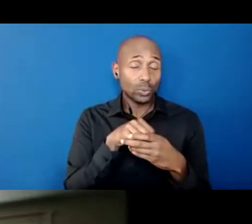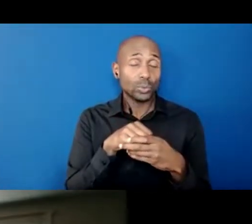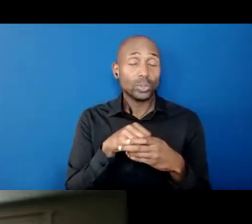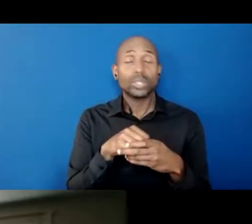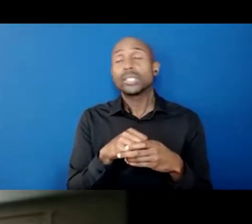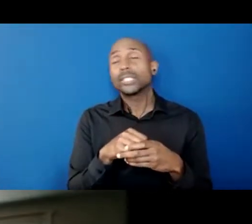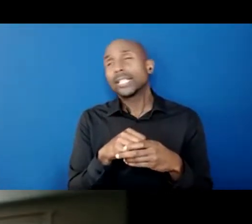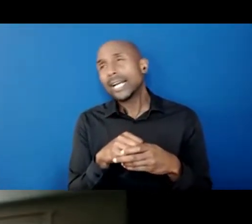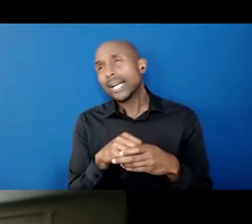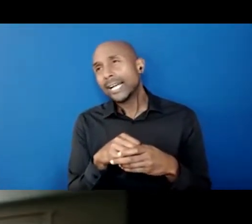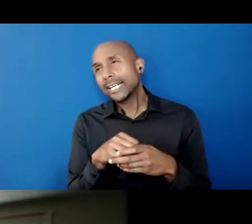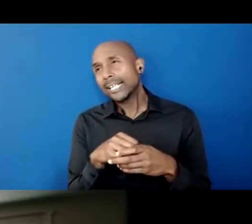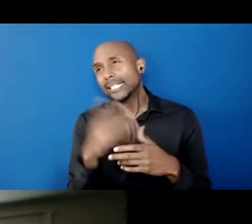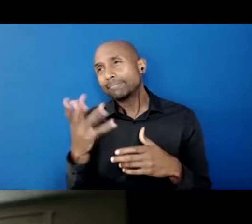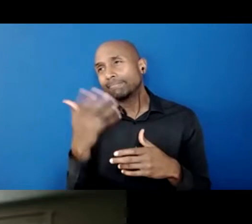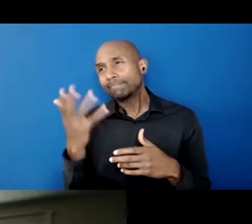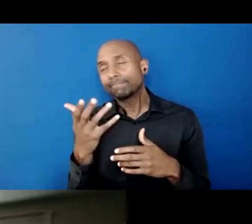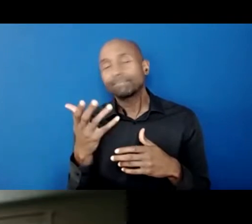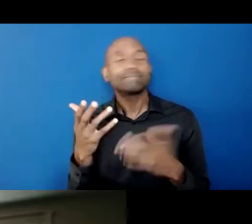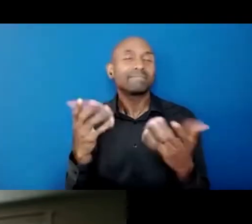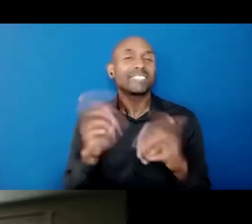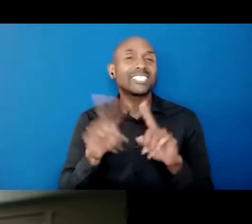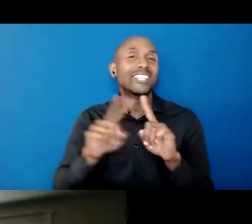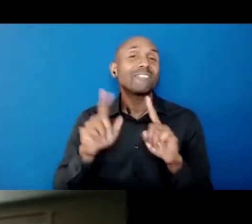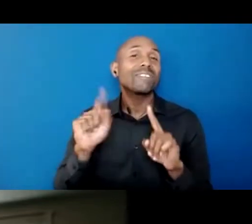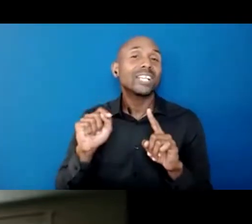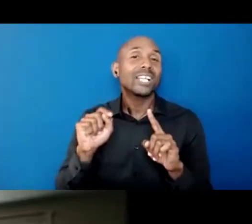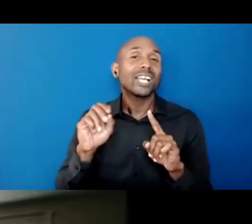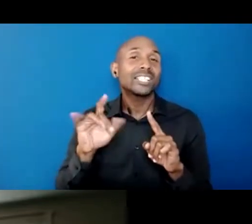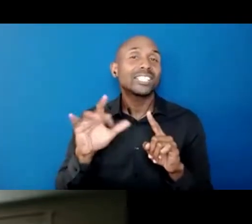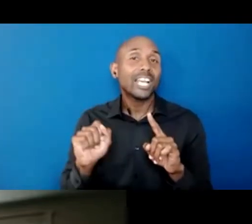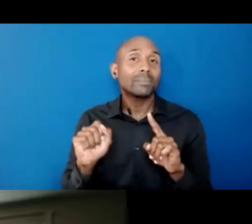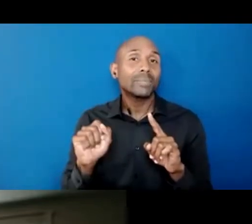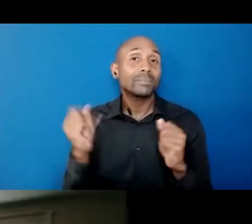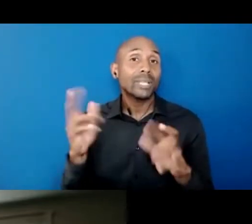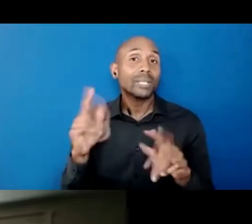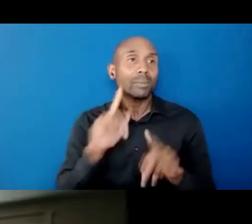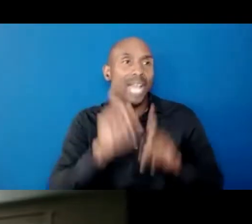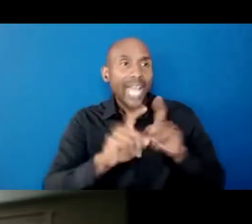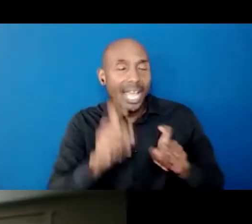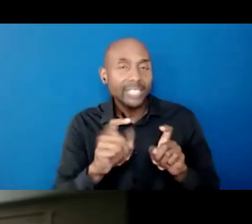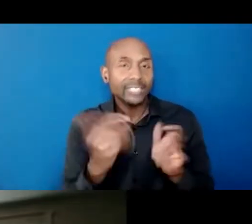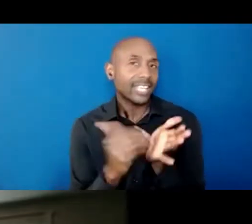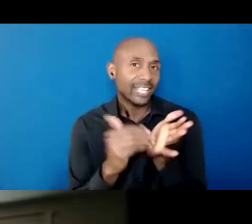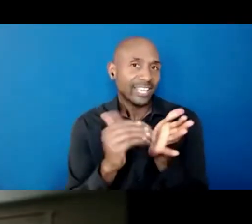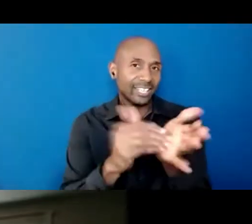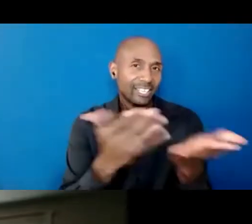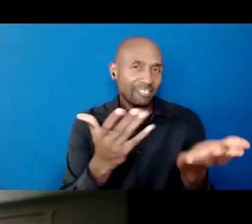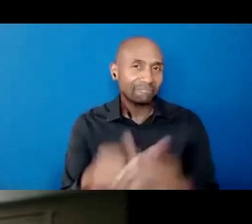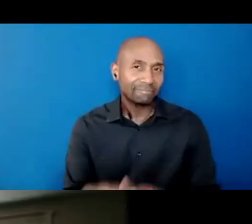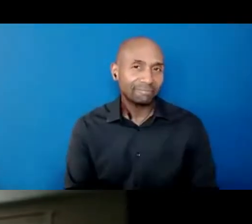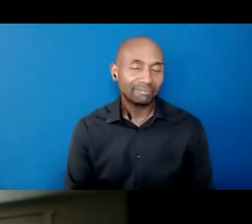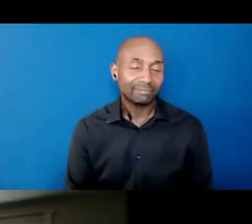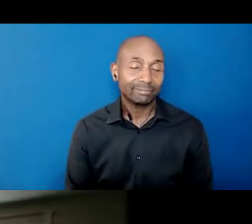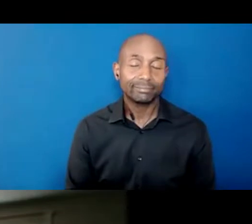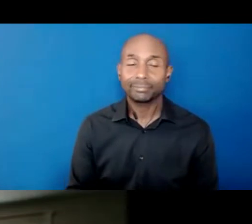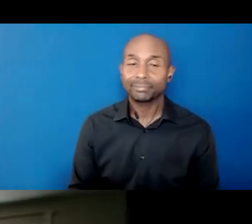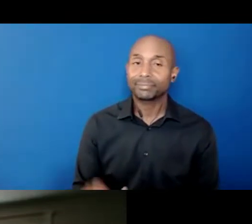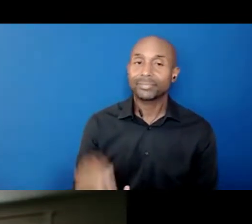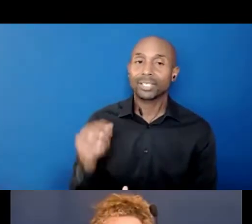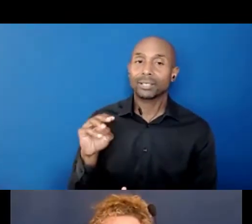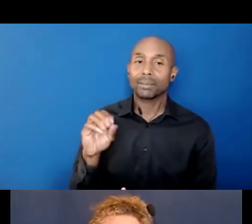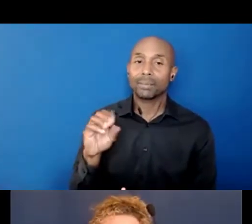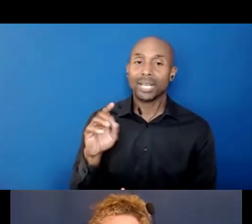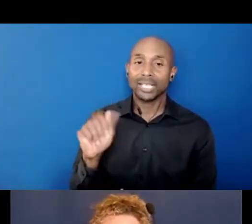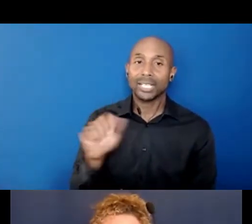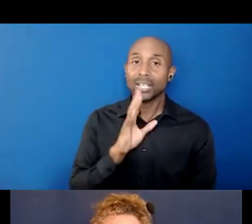and questions that people ask most frequently. Great, thanks, David. And just